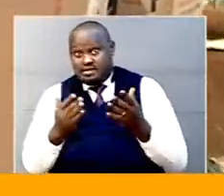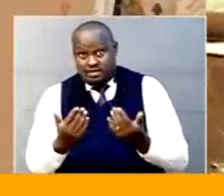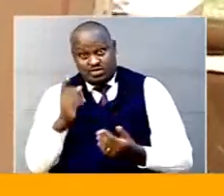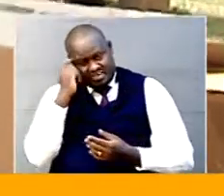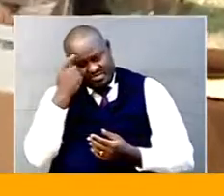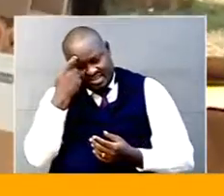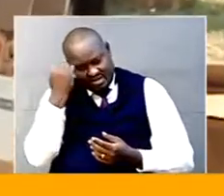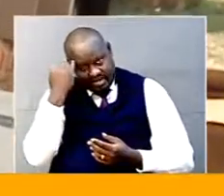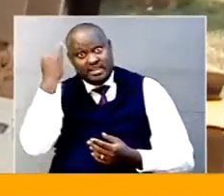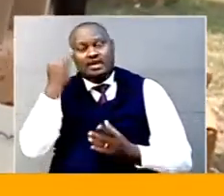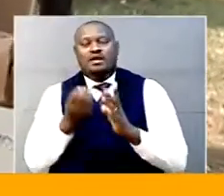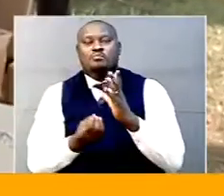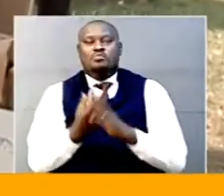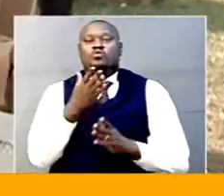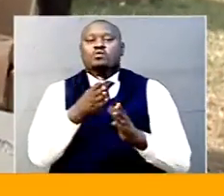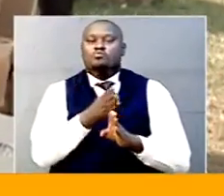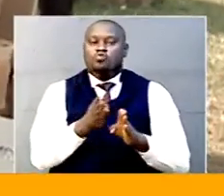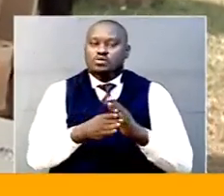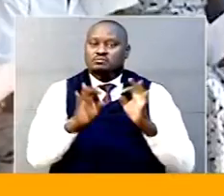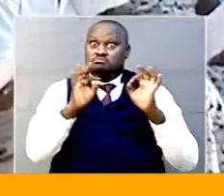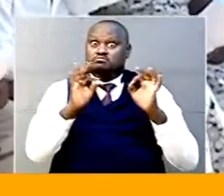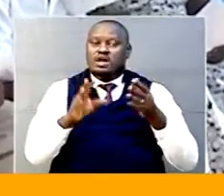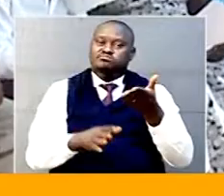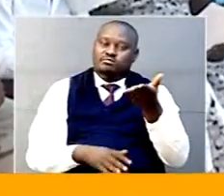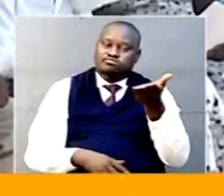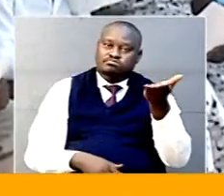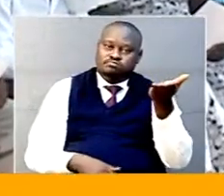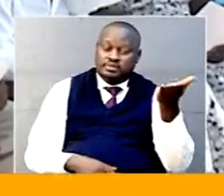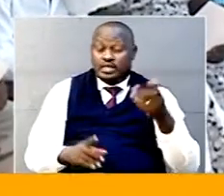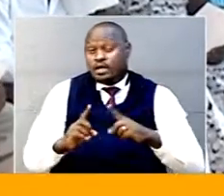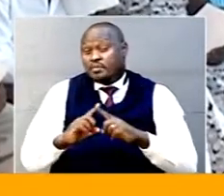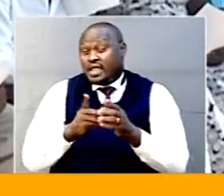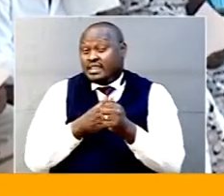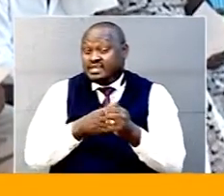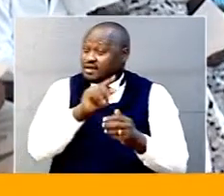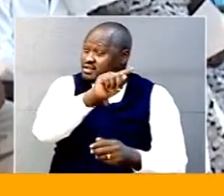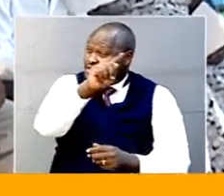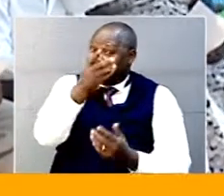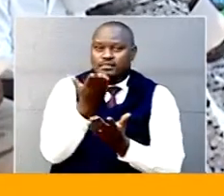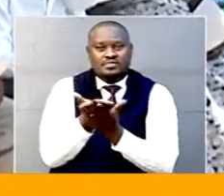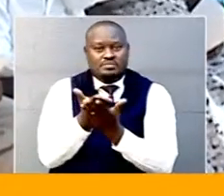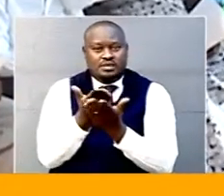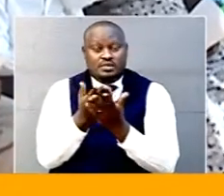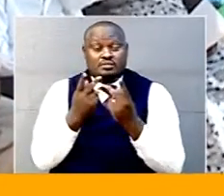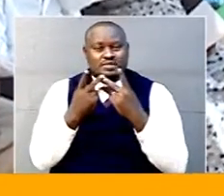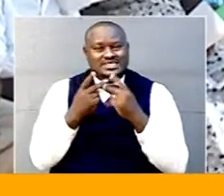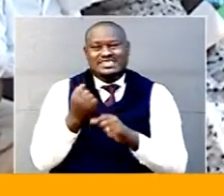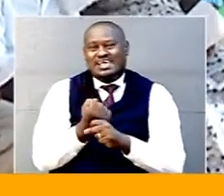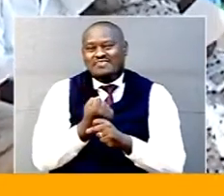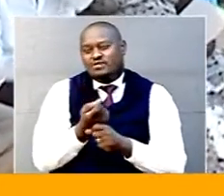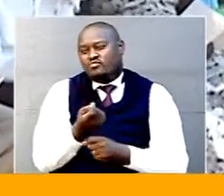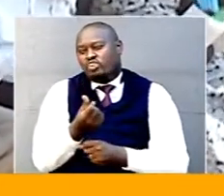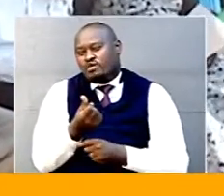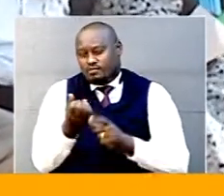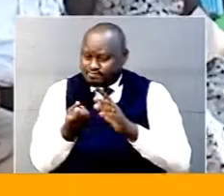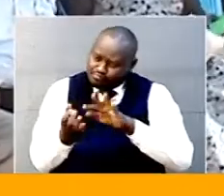expand existing facilities and constructing new ones. But local leaders have asked for increased staffing and upgrading